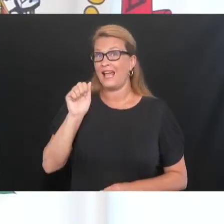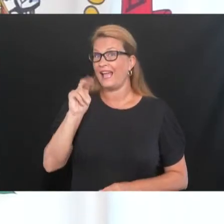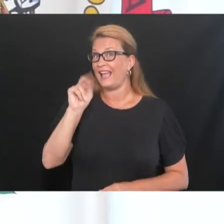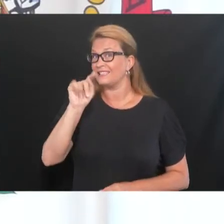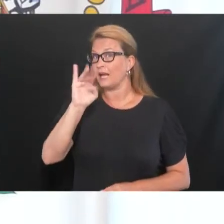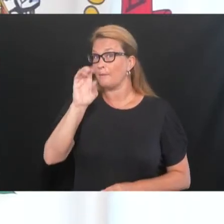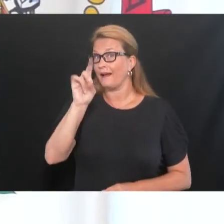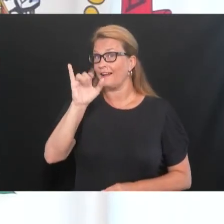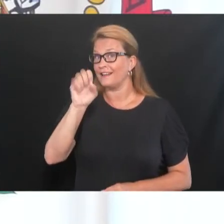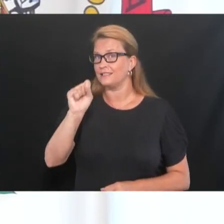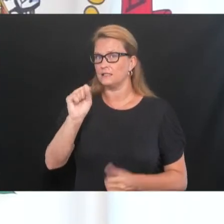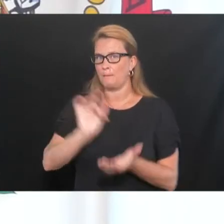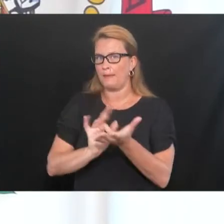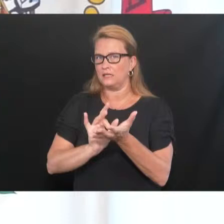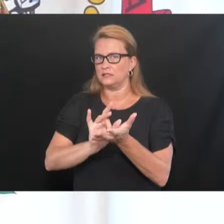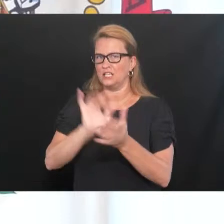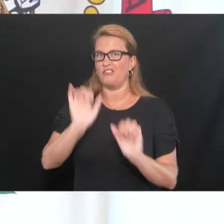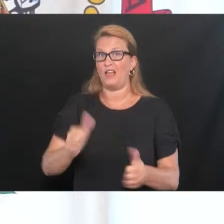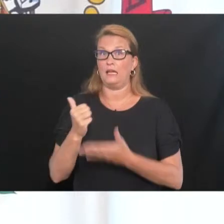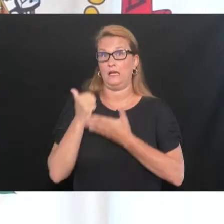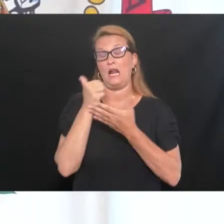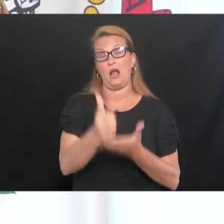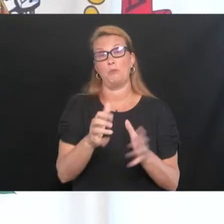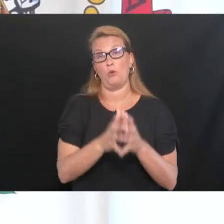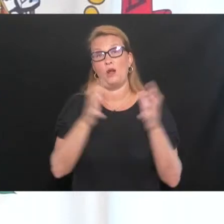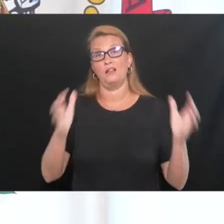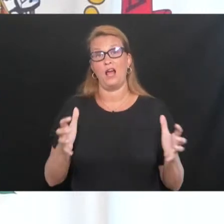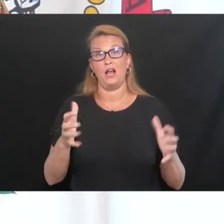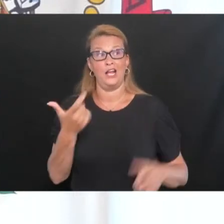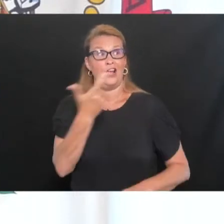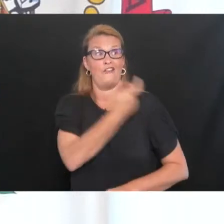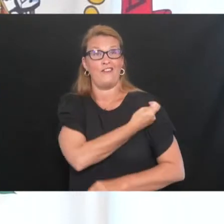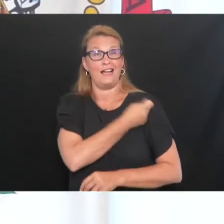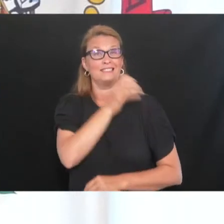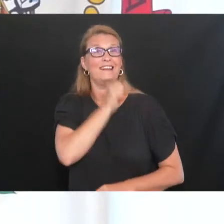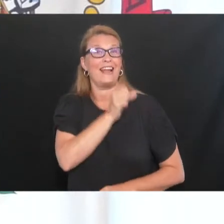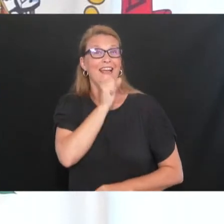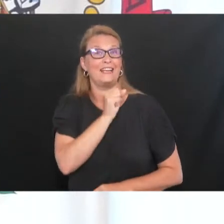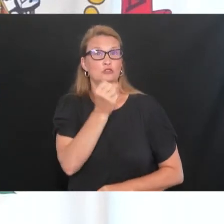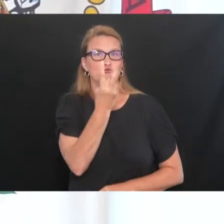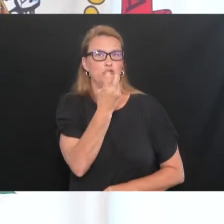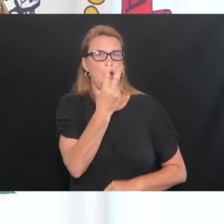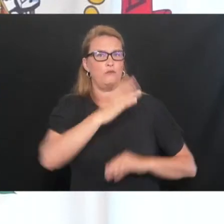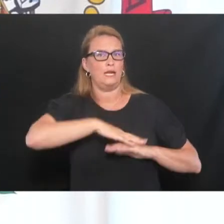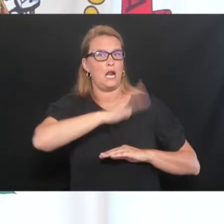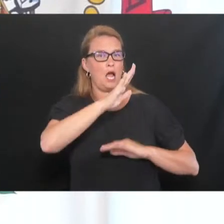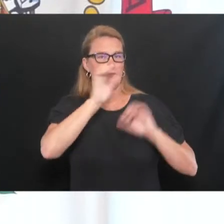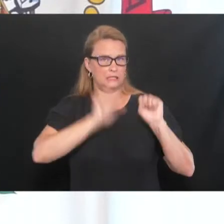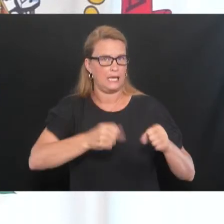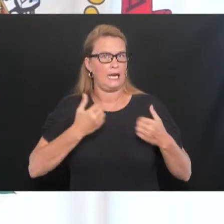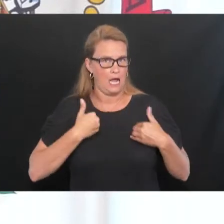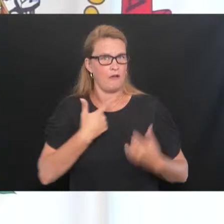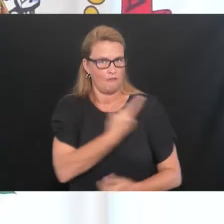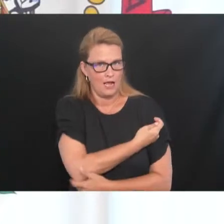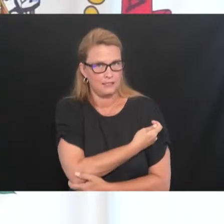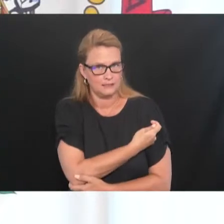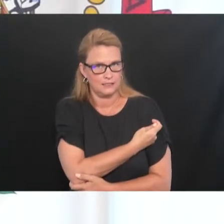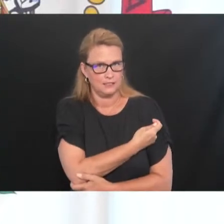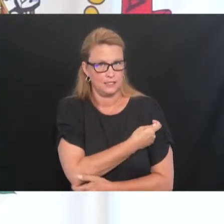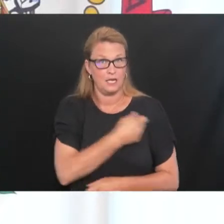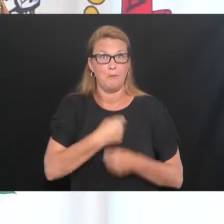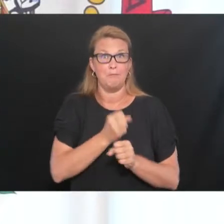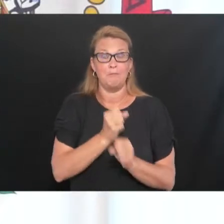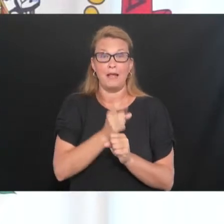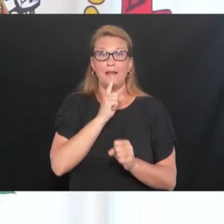can really help you if we catch this early enough. Vaccine eligibility, 12 and older, second shot, get your second shot. Vaccine